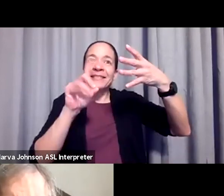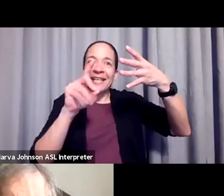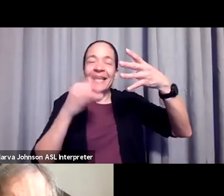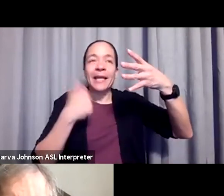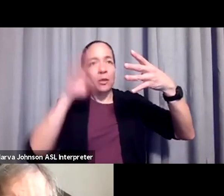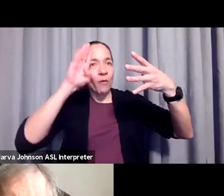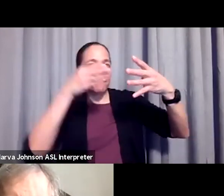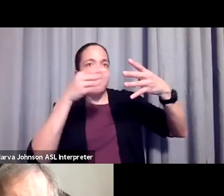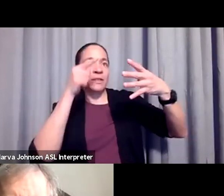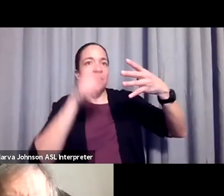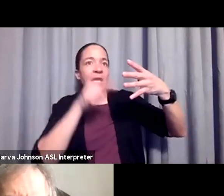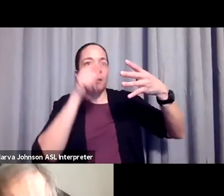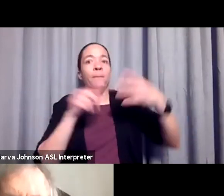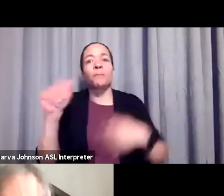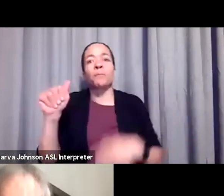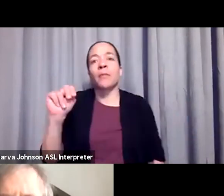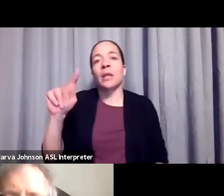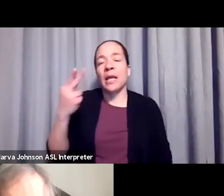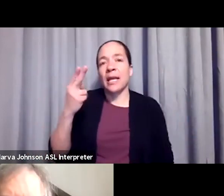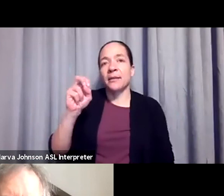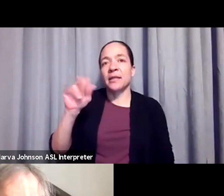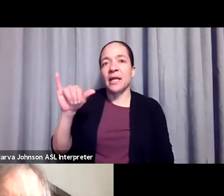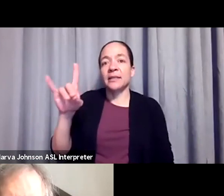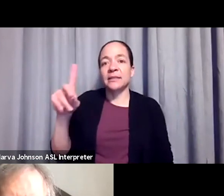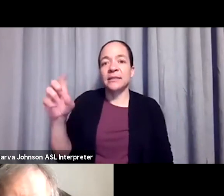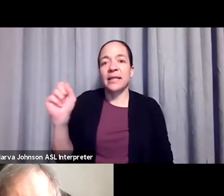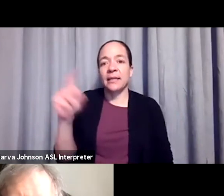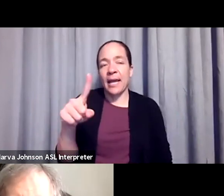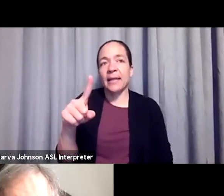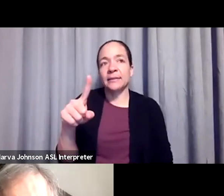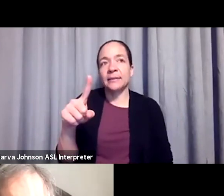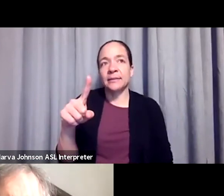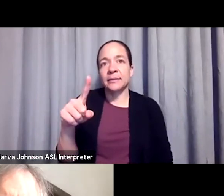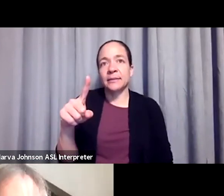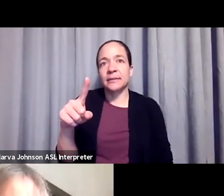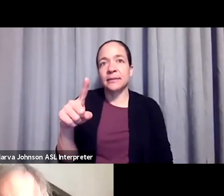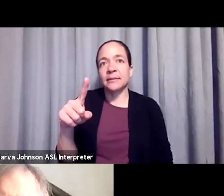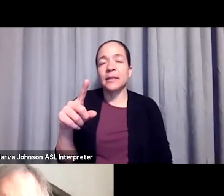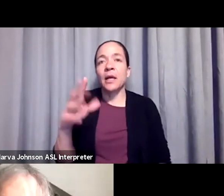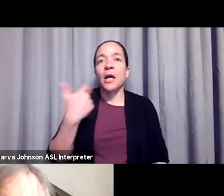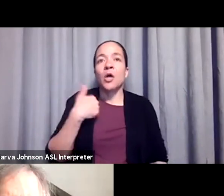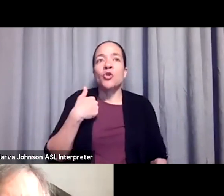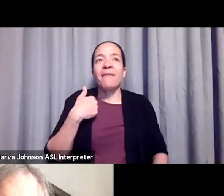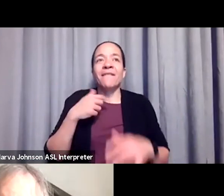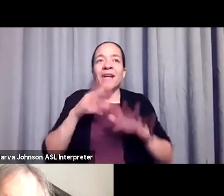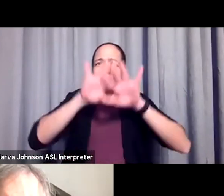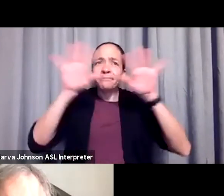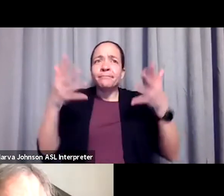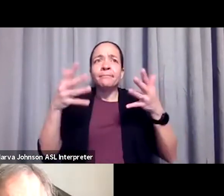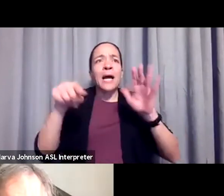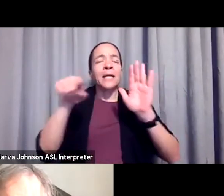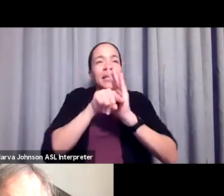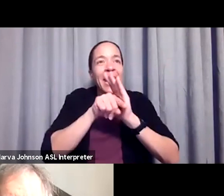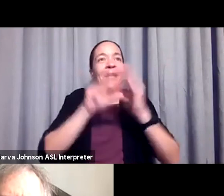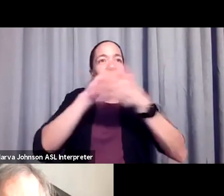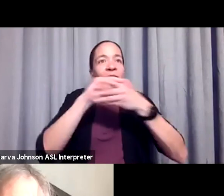a question in too. I wanted to jump to, Sean, about there's overarching negative narratives, but then when you get into